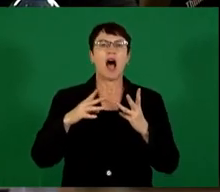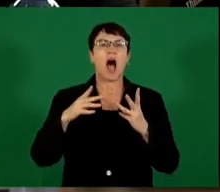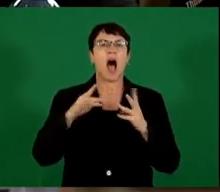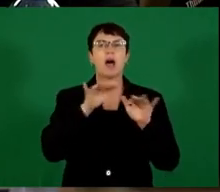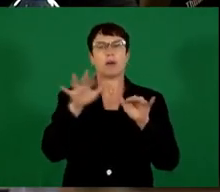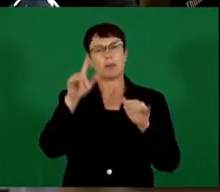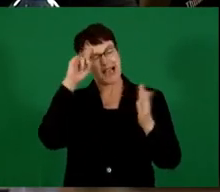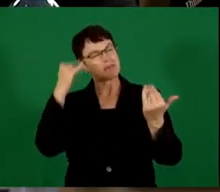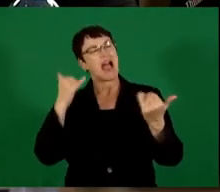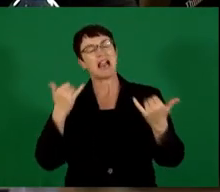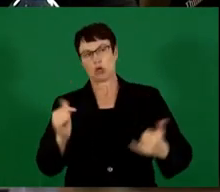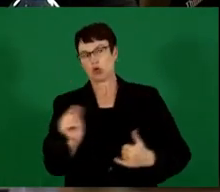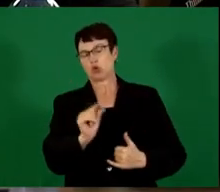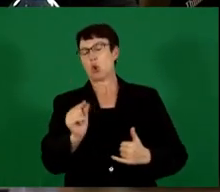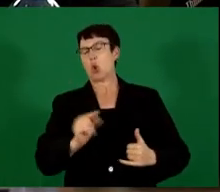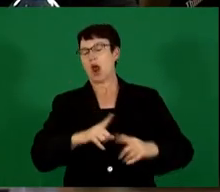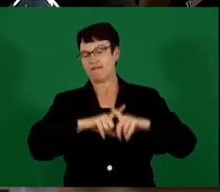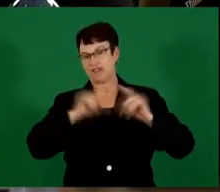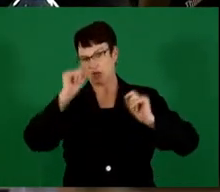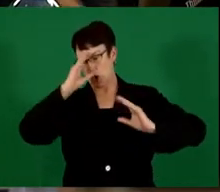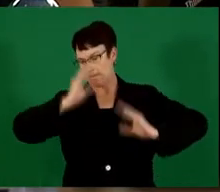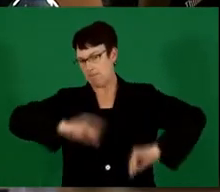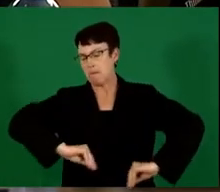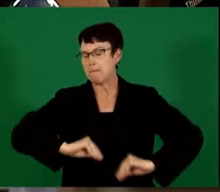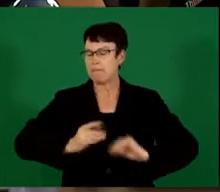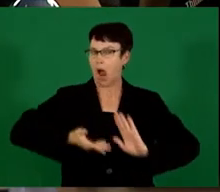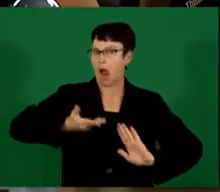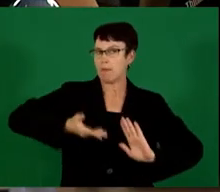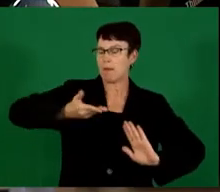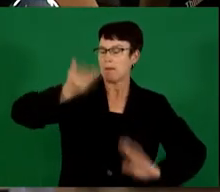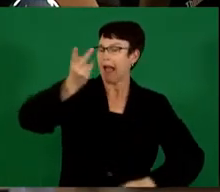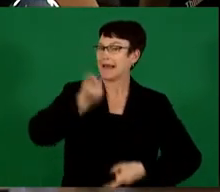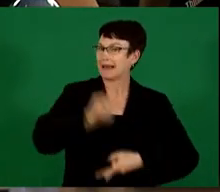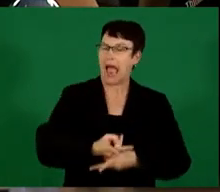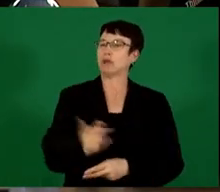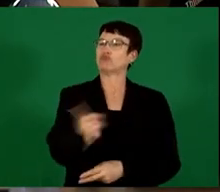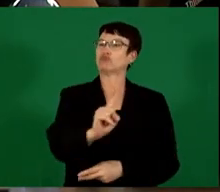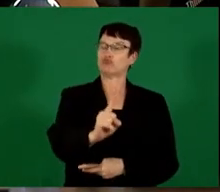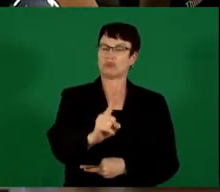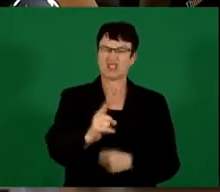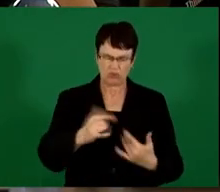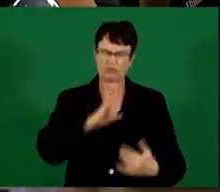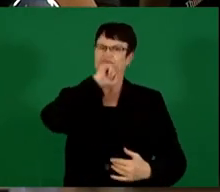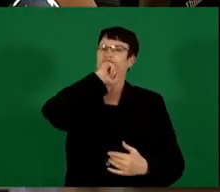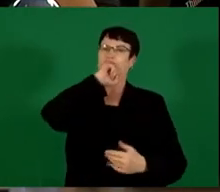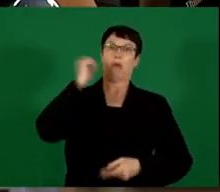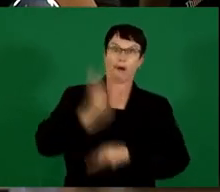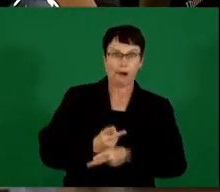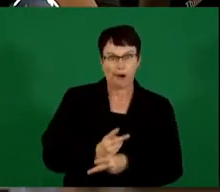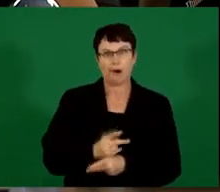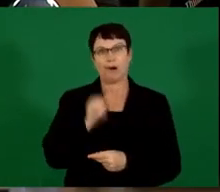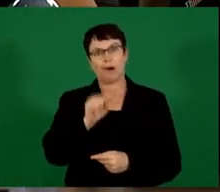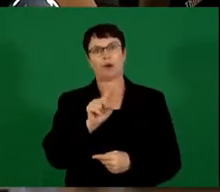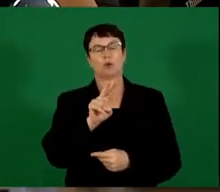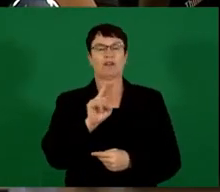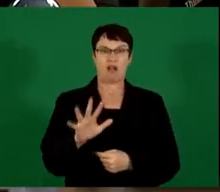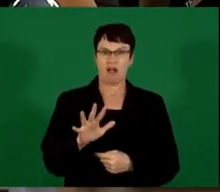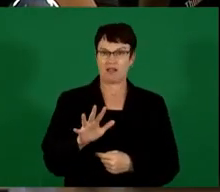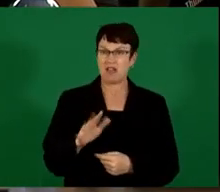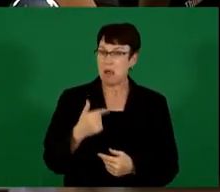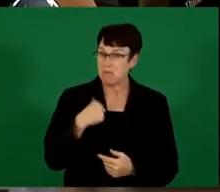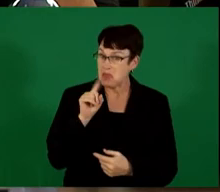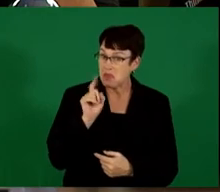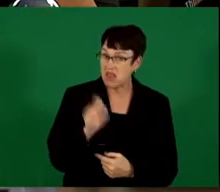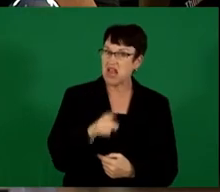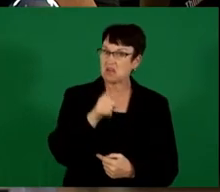your meeting, when you were weighing up whether it was 25 or 50, did you discuss the merits of doing 25 today and